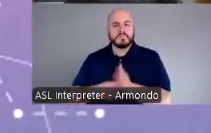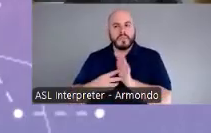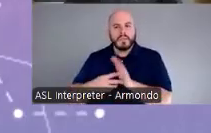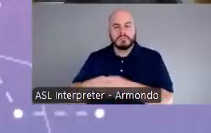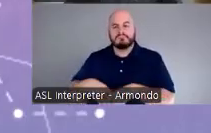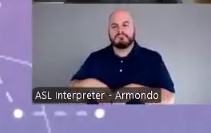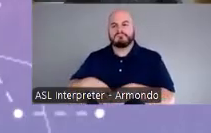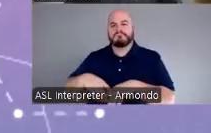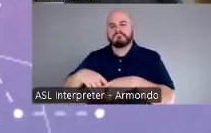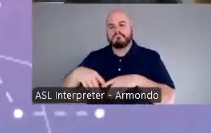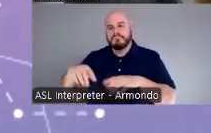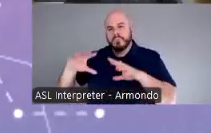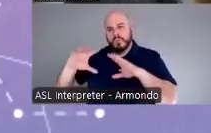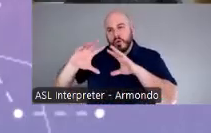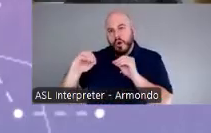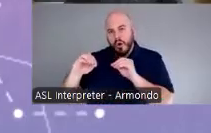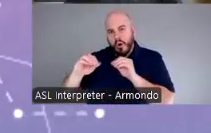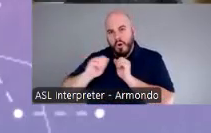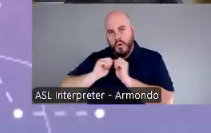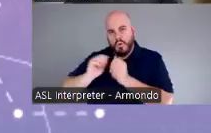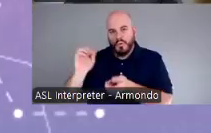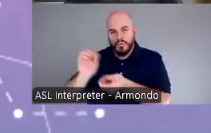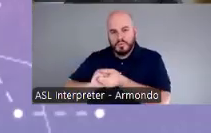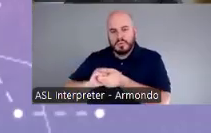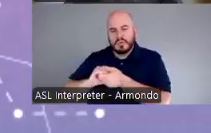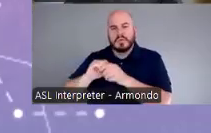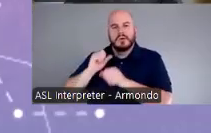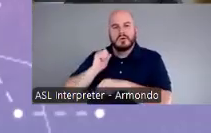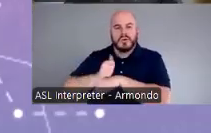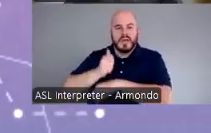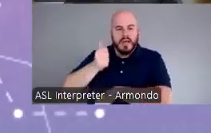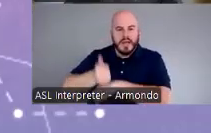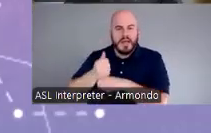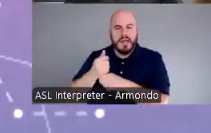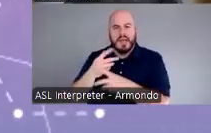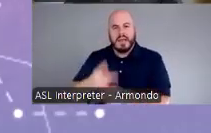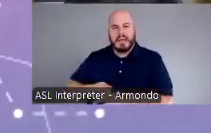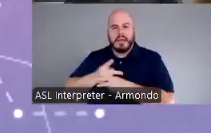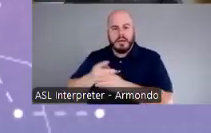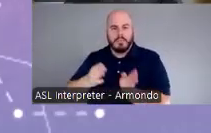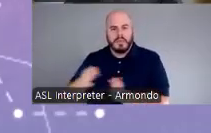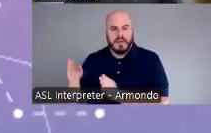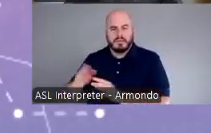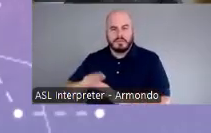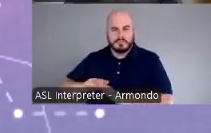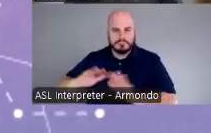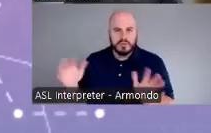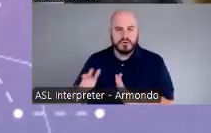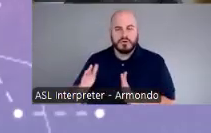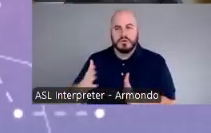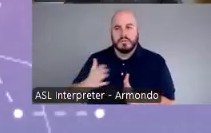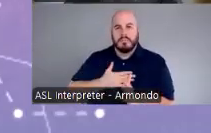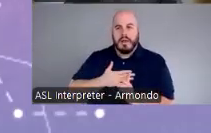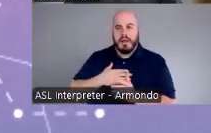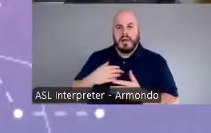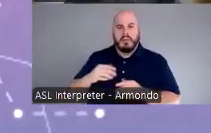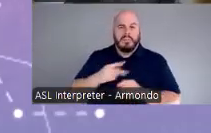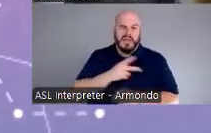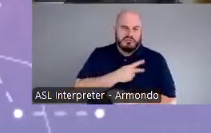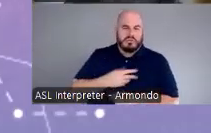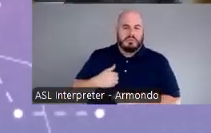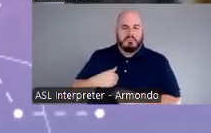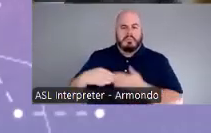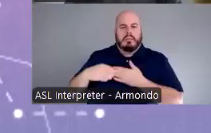plans, the physician, the healthcare provider, and even the healthcare team, as well, along with the patient,